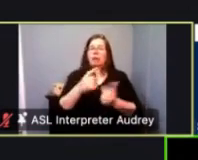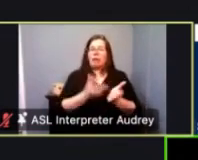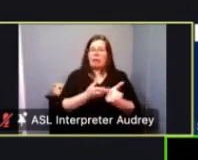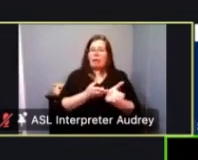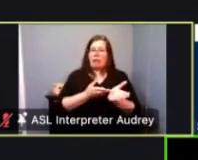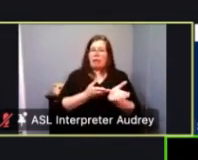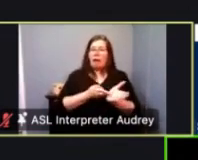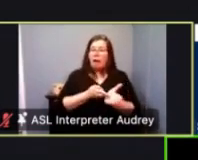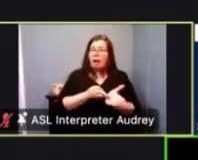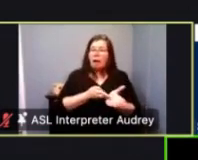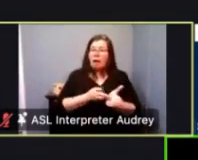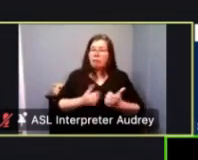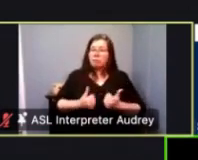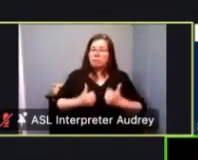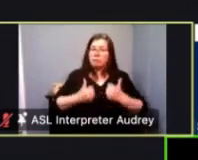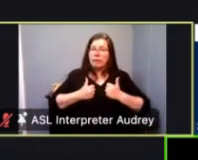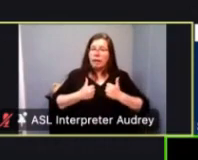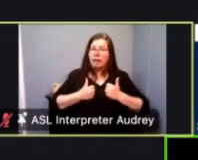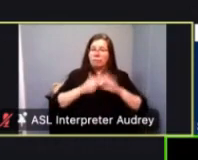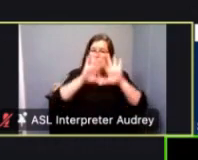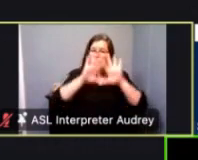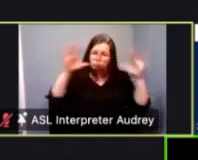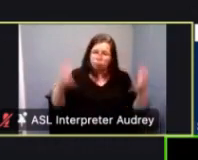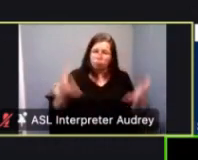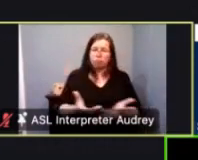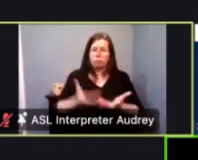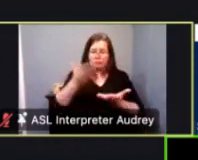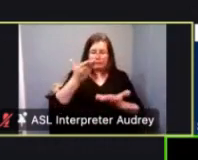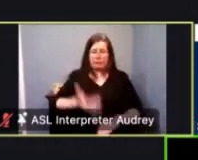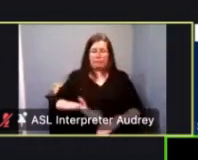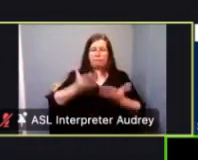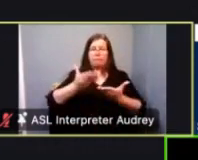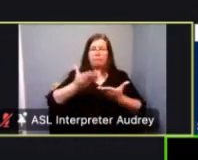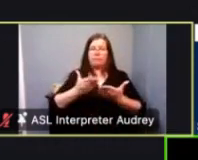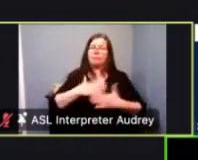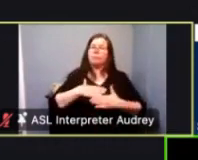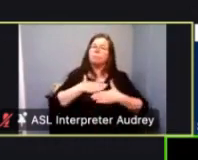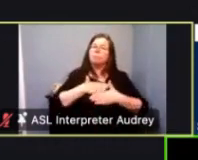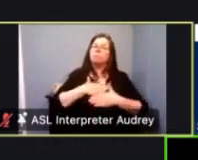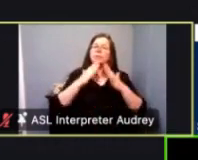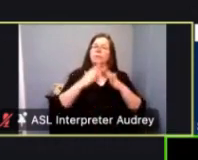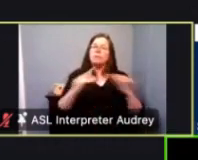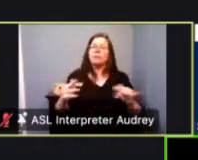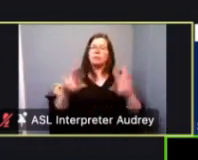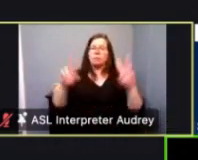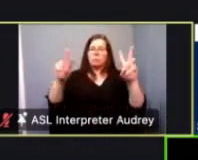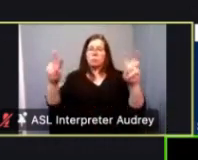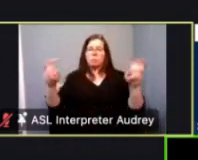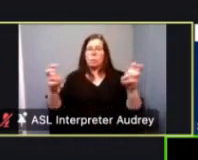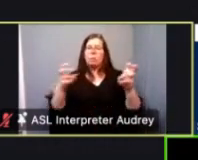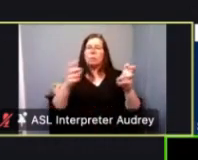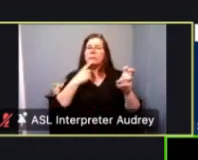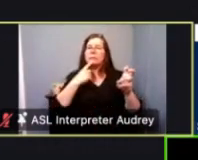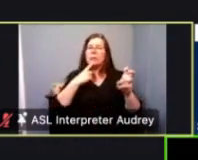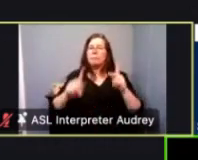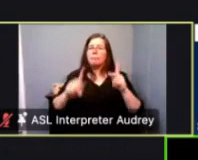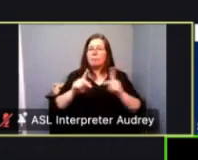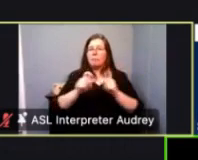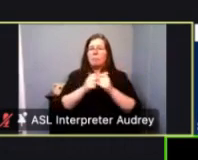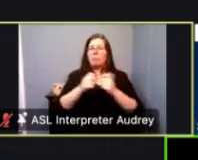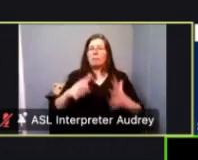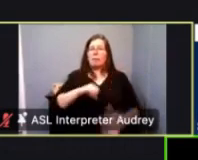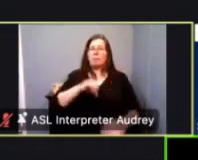whole self, and appreciation for diversity. Naomi Ortiz says people who haven't found pride aren't